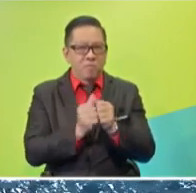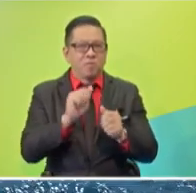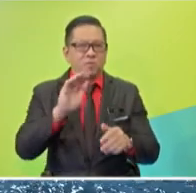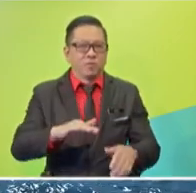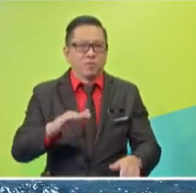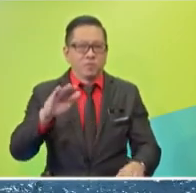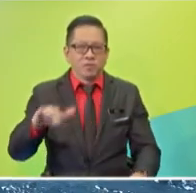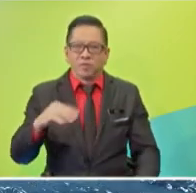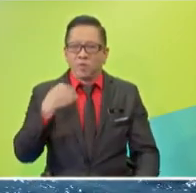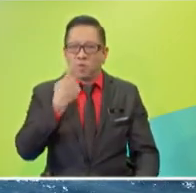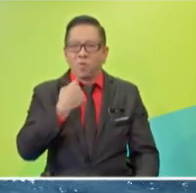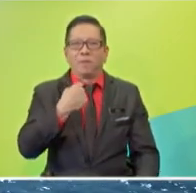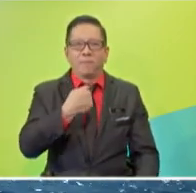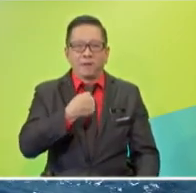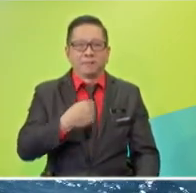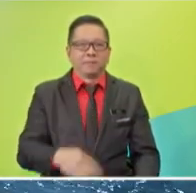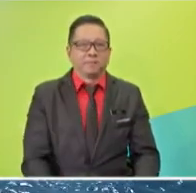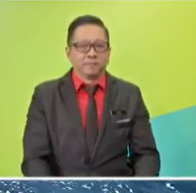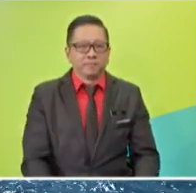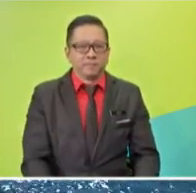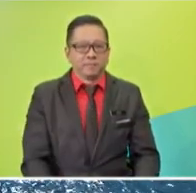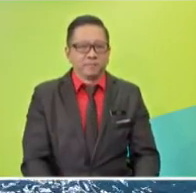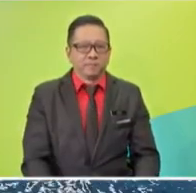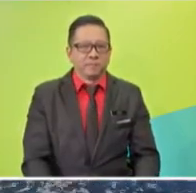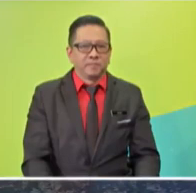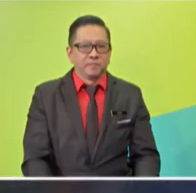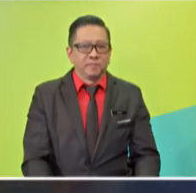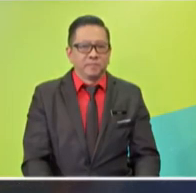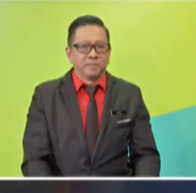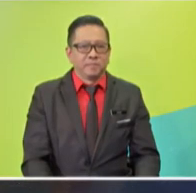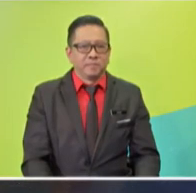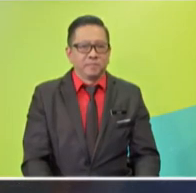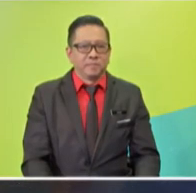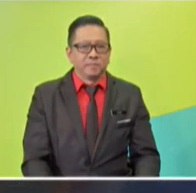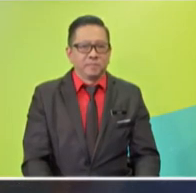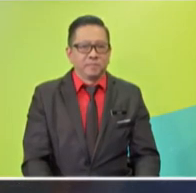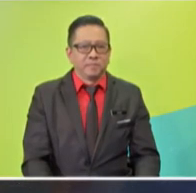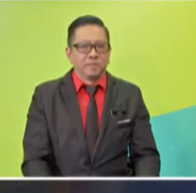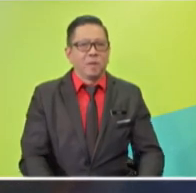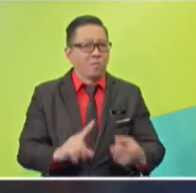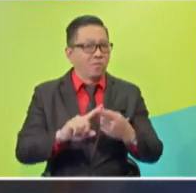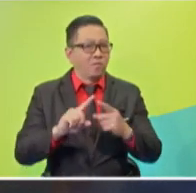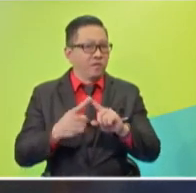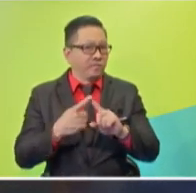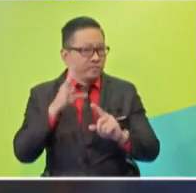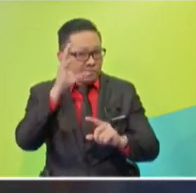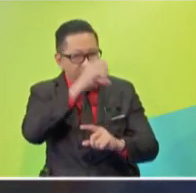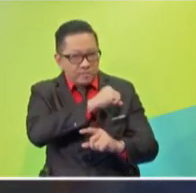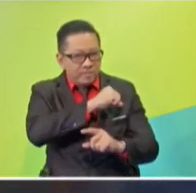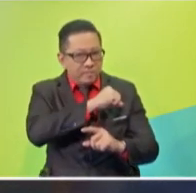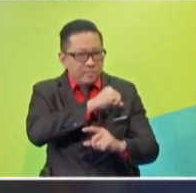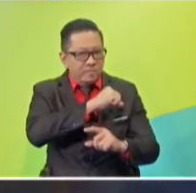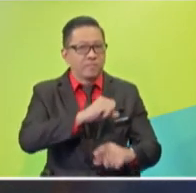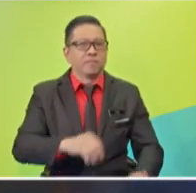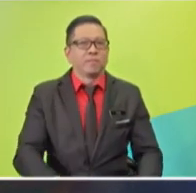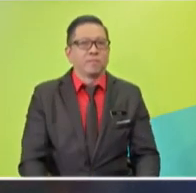I? Who am I? All right, so open to the three of Auni's friend today to make a